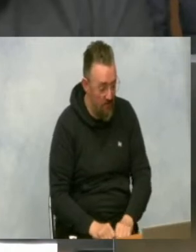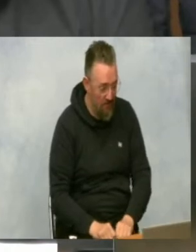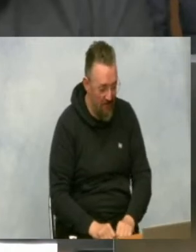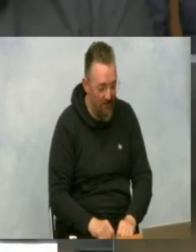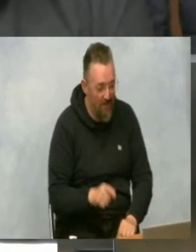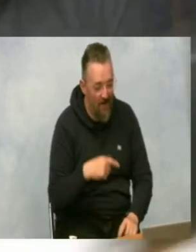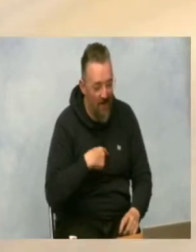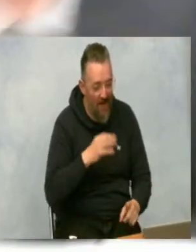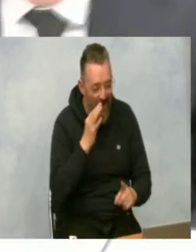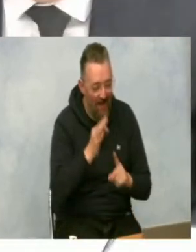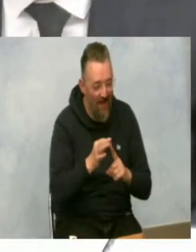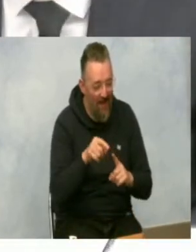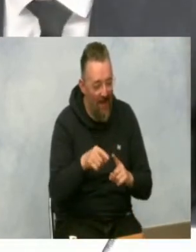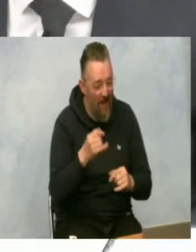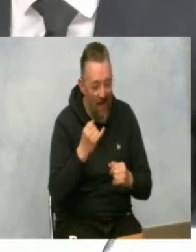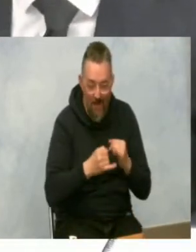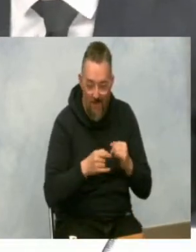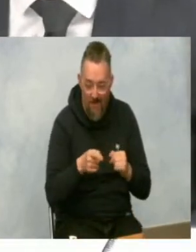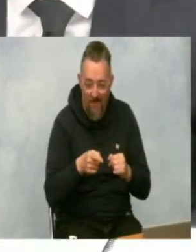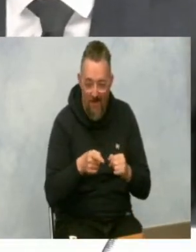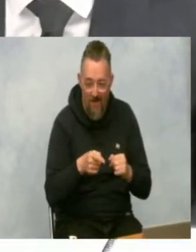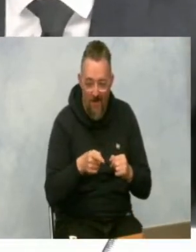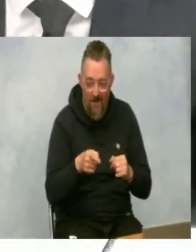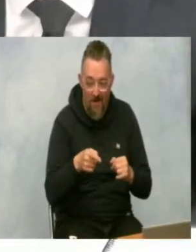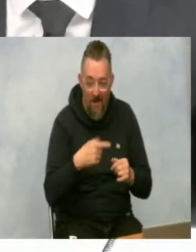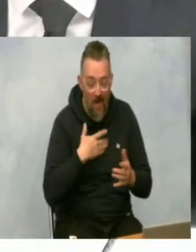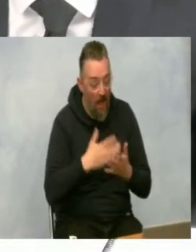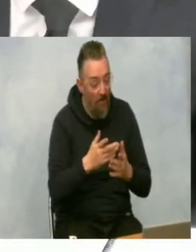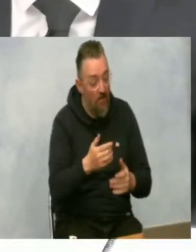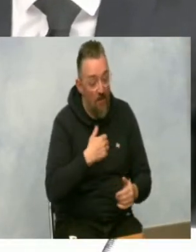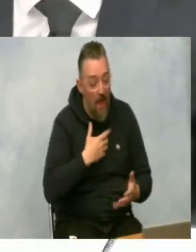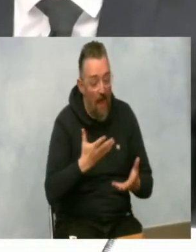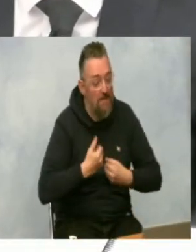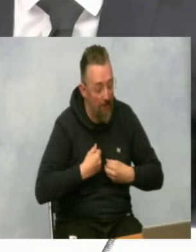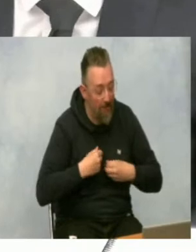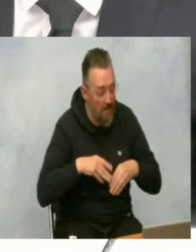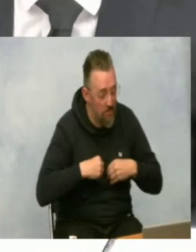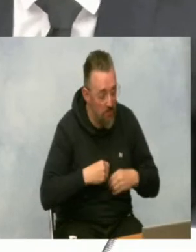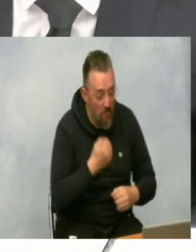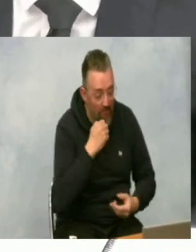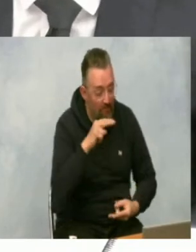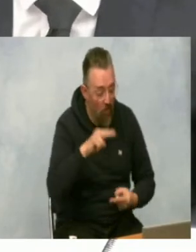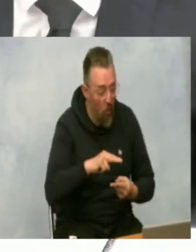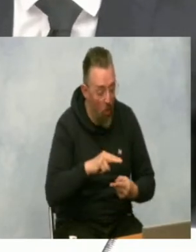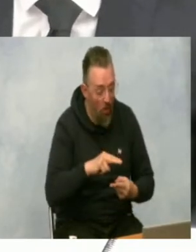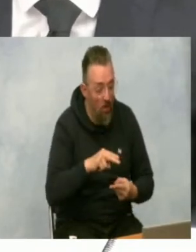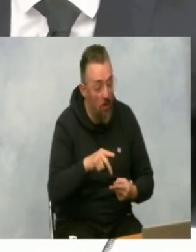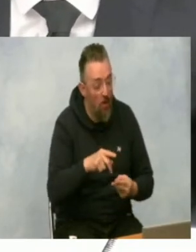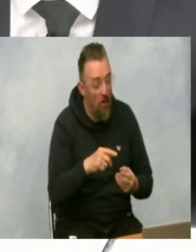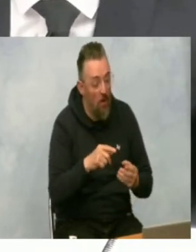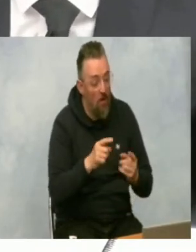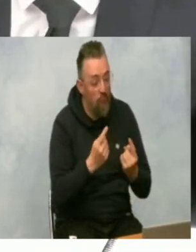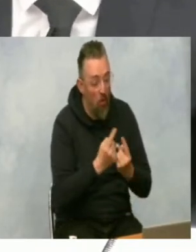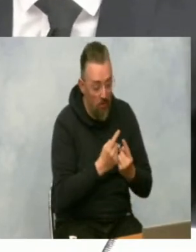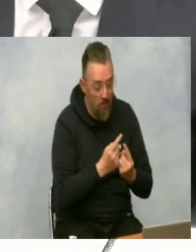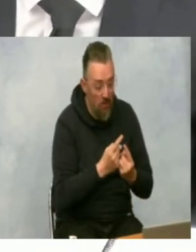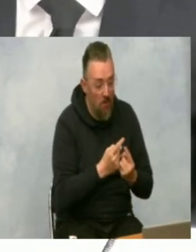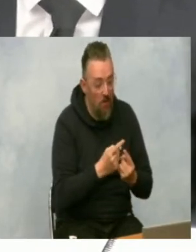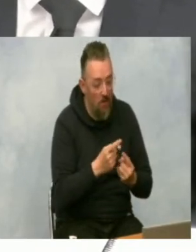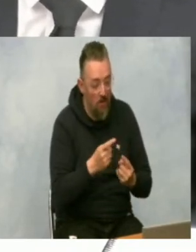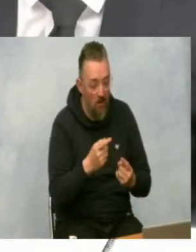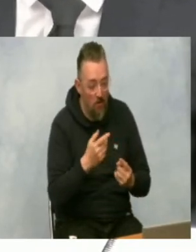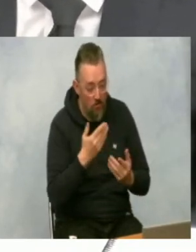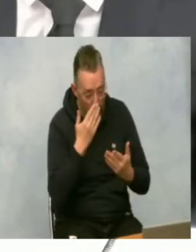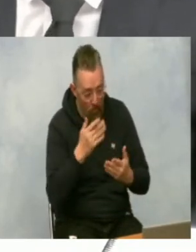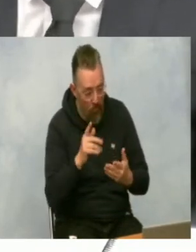Yeah, thank you again. I accept the point that it's a low number. However, the value of any property is reflective of the use.